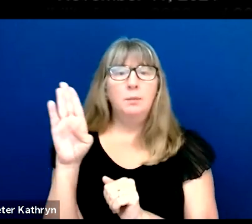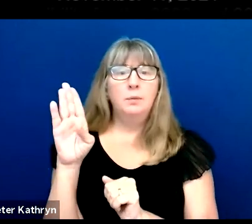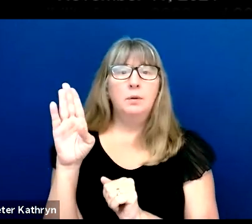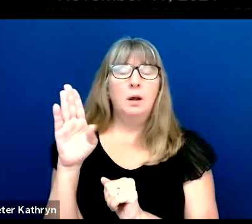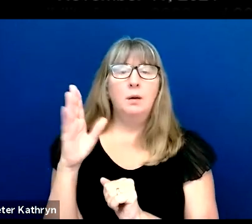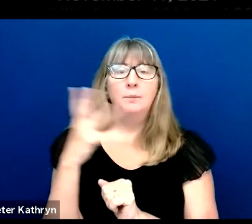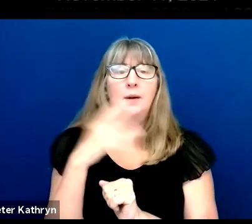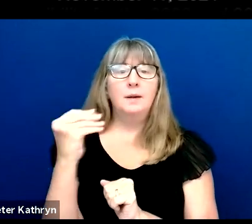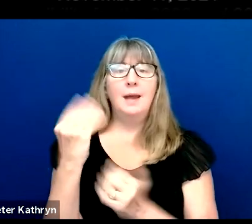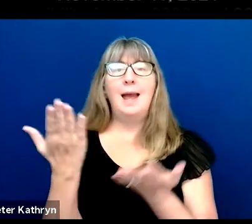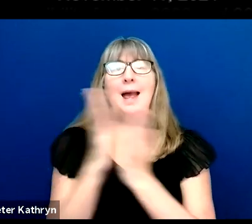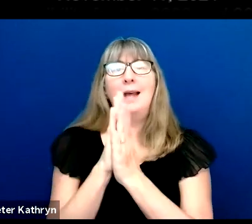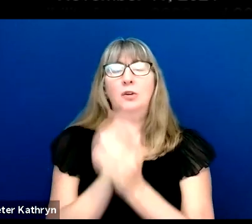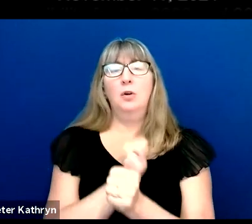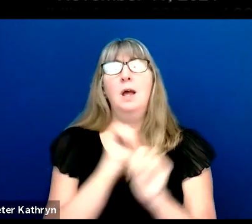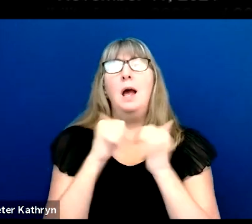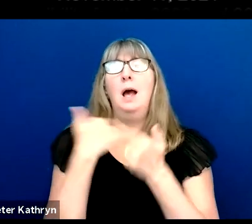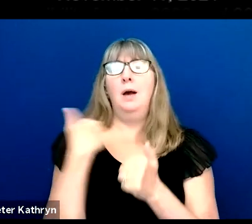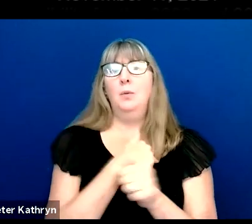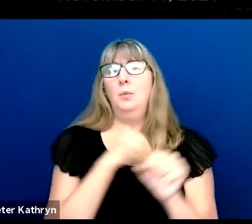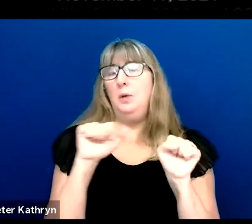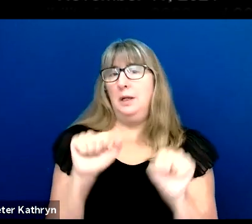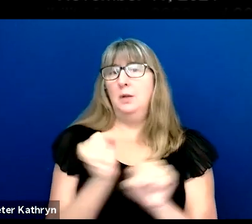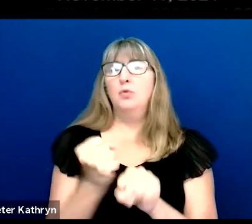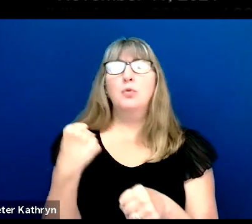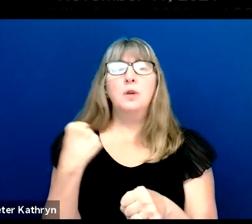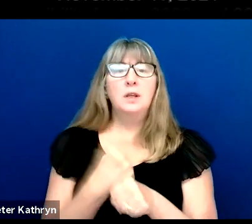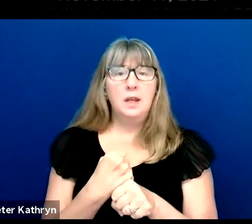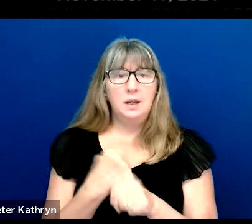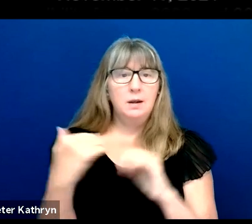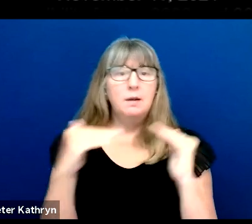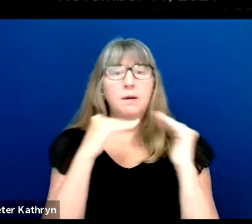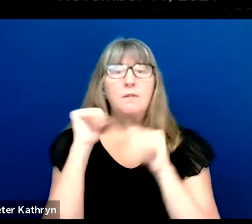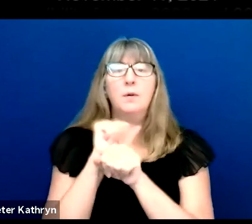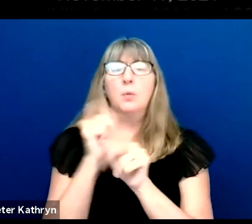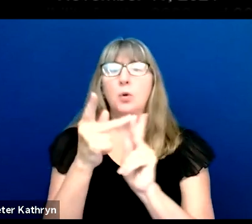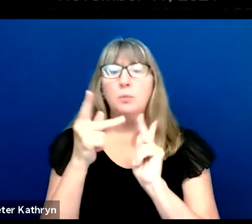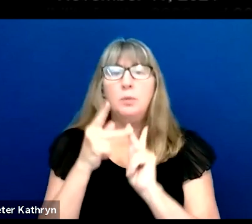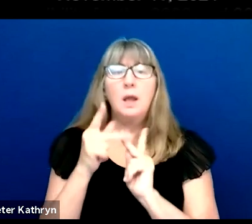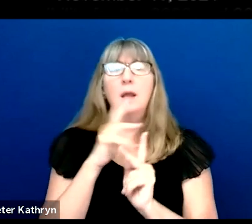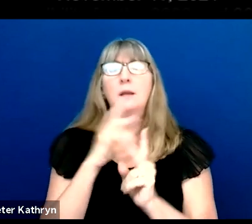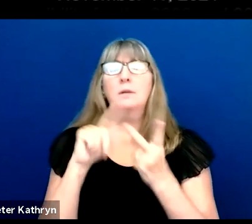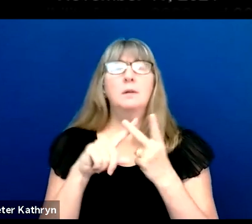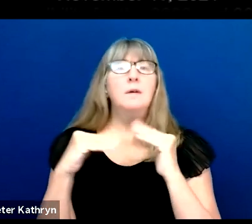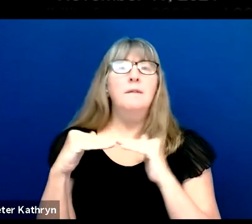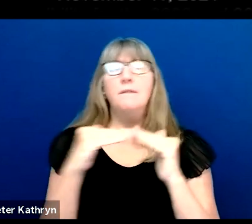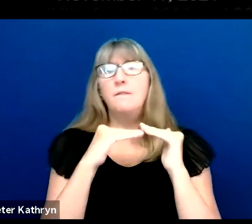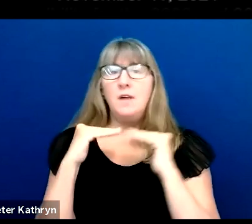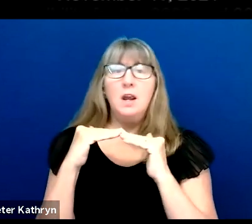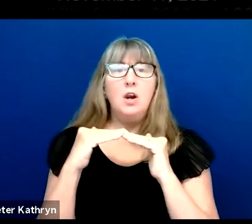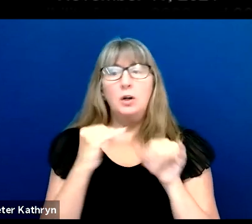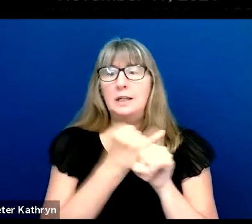really ask ourselves how we can create a fairer workplace, a fairer set of institutions